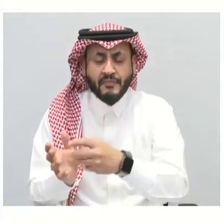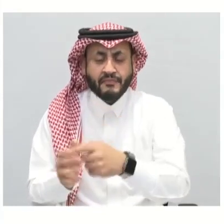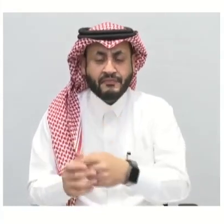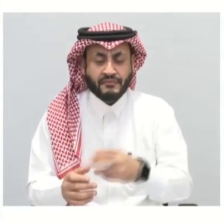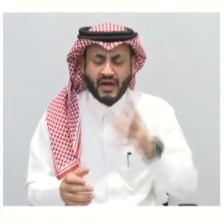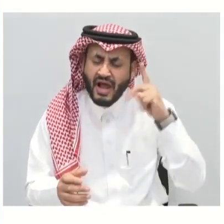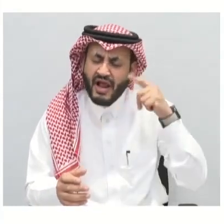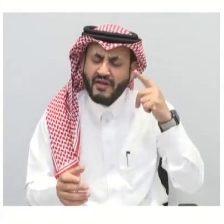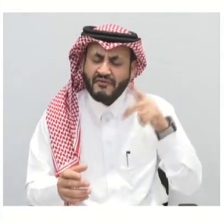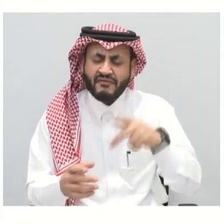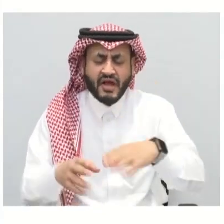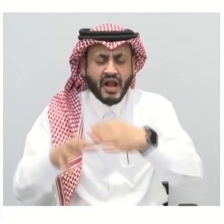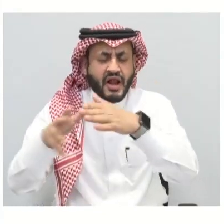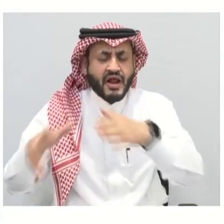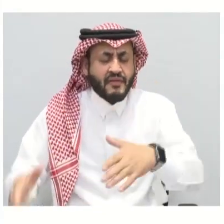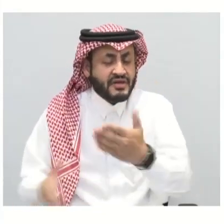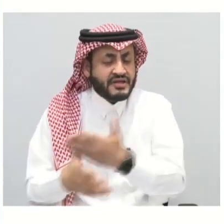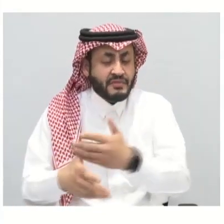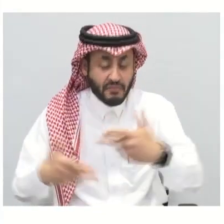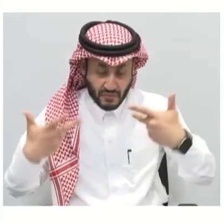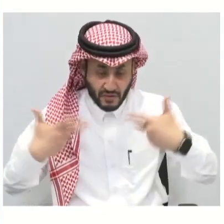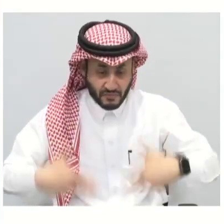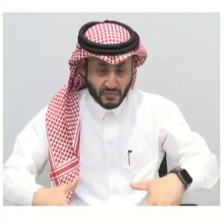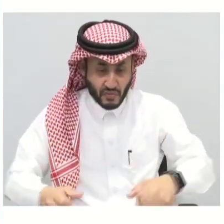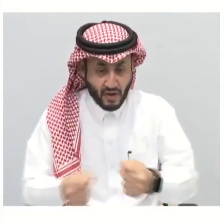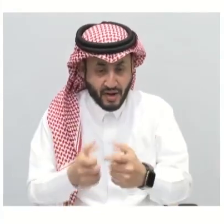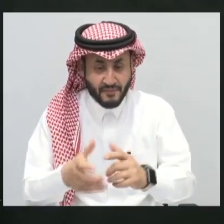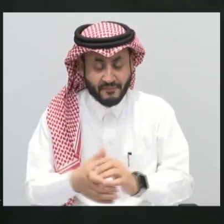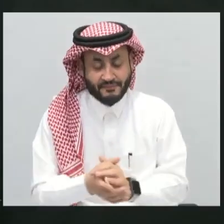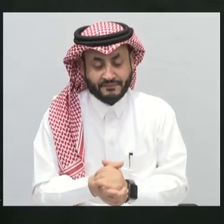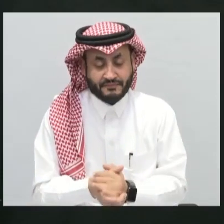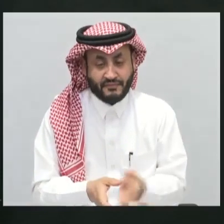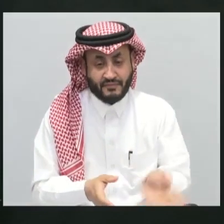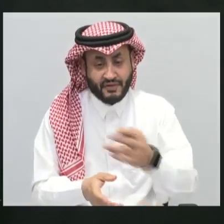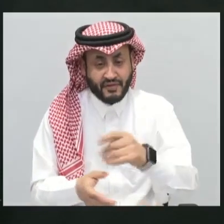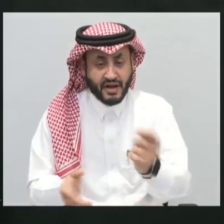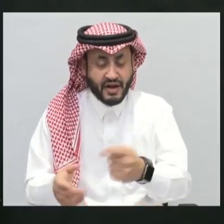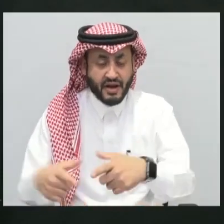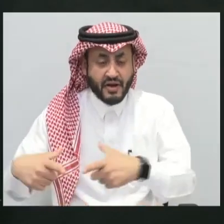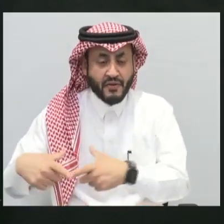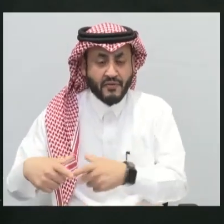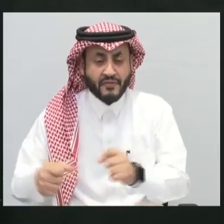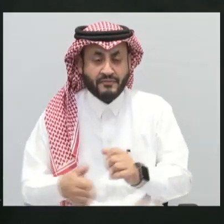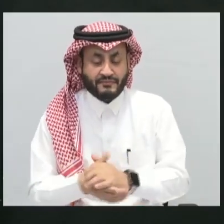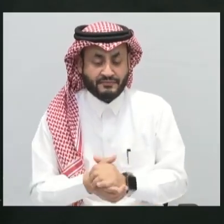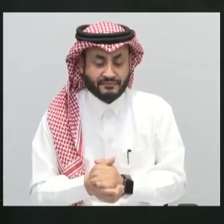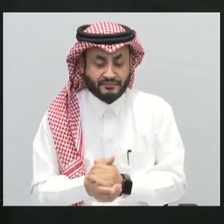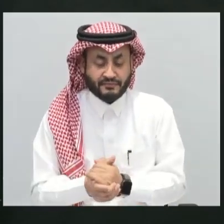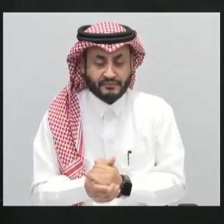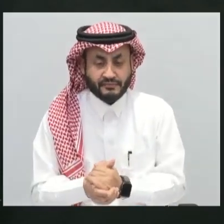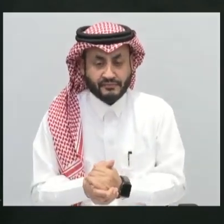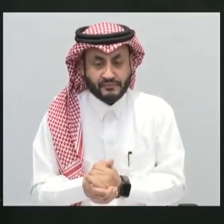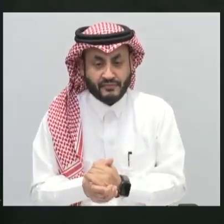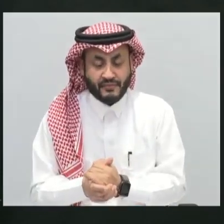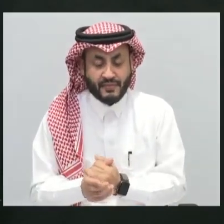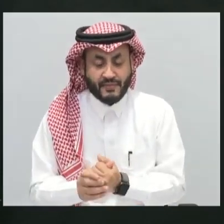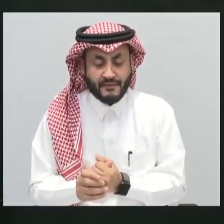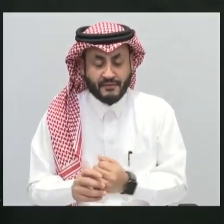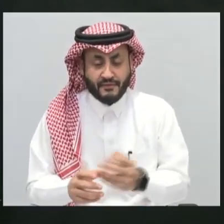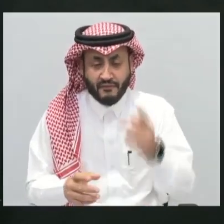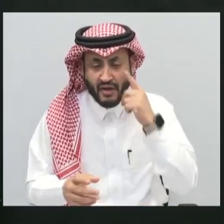is going to the mountains. And also in the writing corner, we have learned if we have or